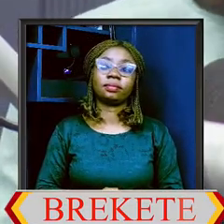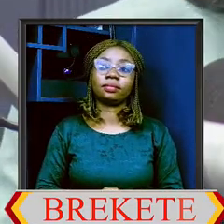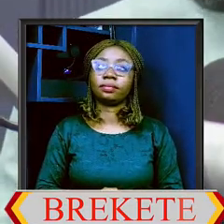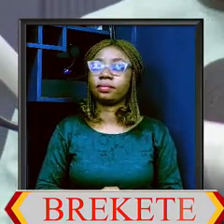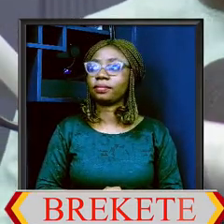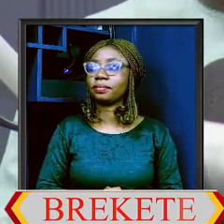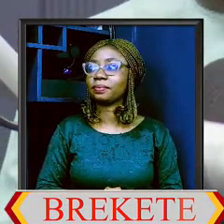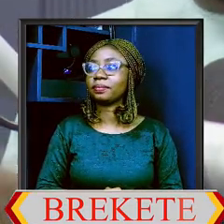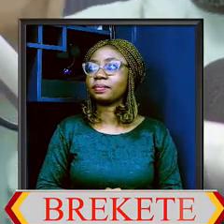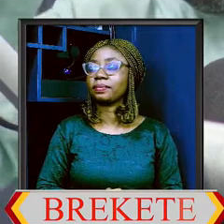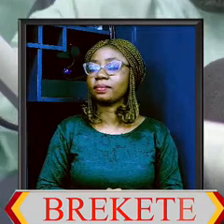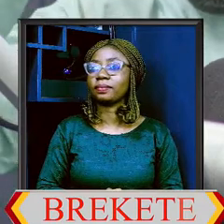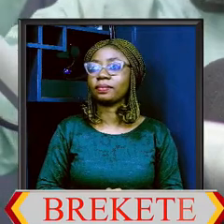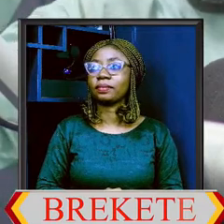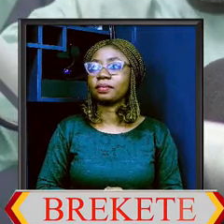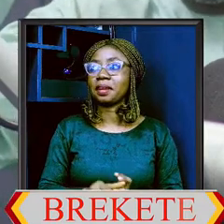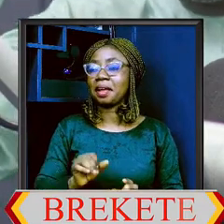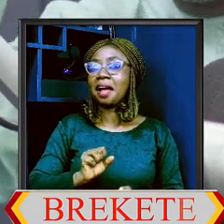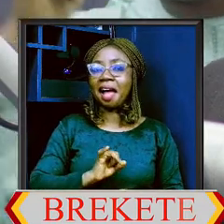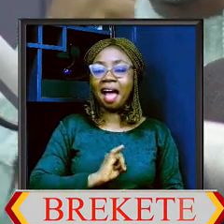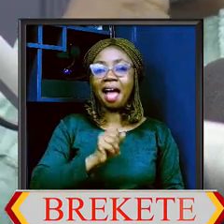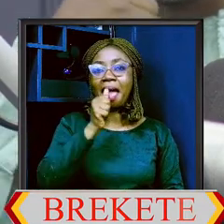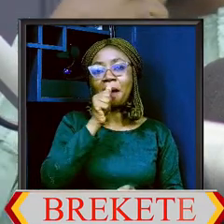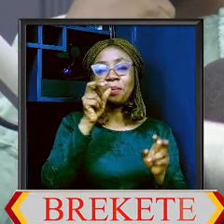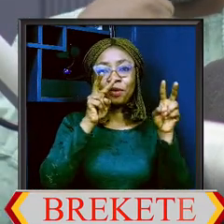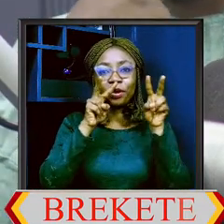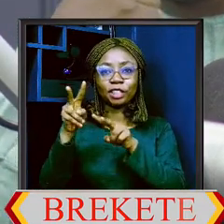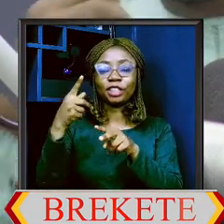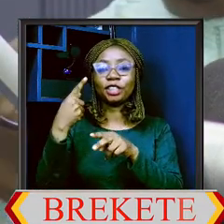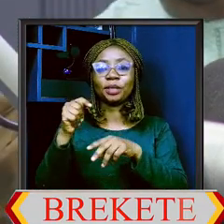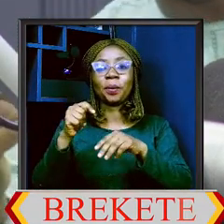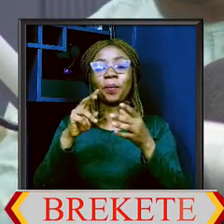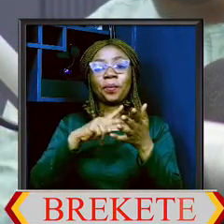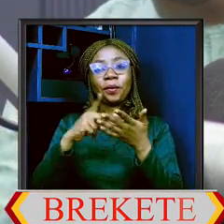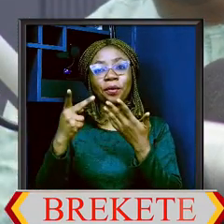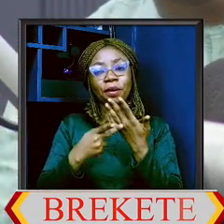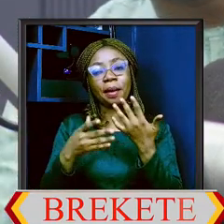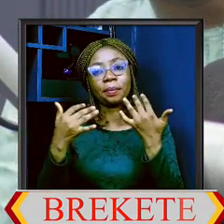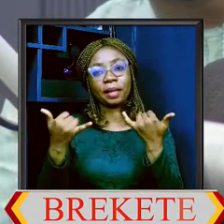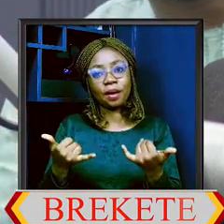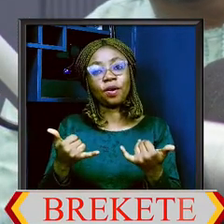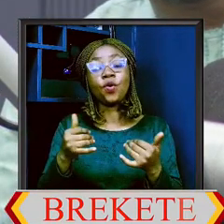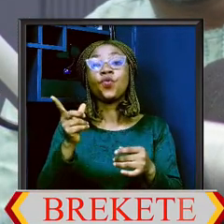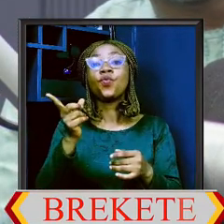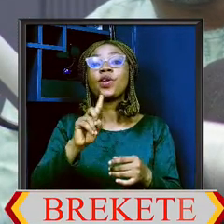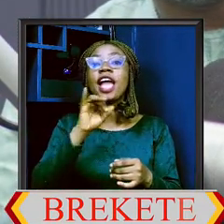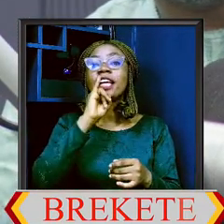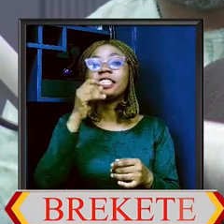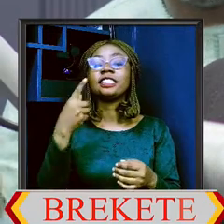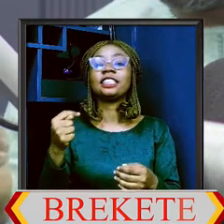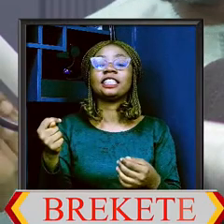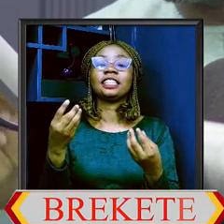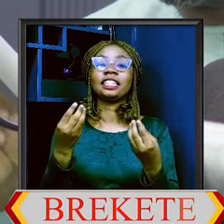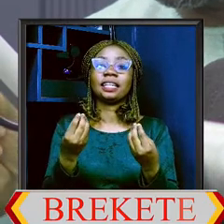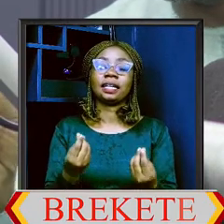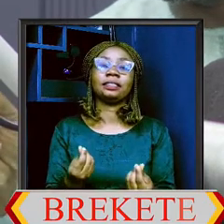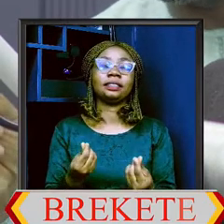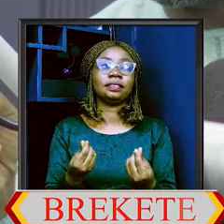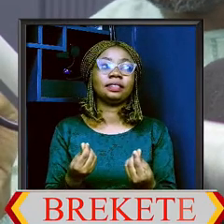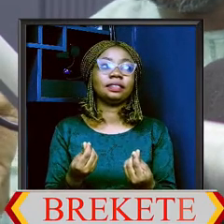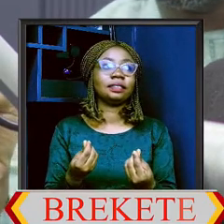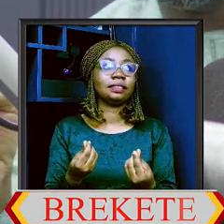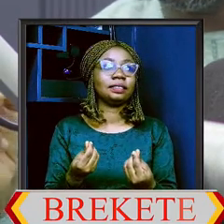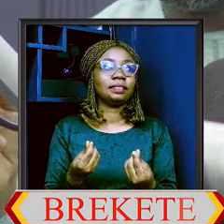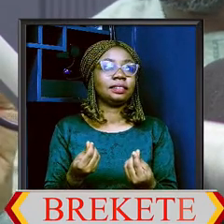so we watching I'm watching the prr now online yes we are the land day where are the